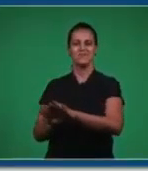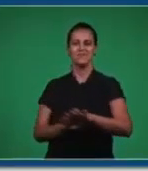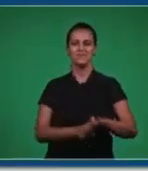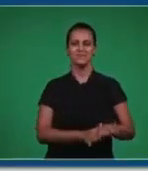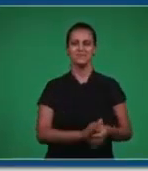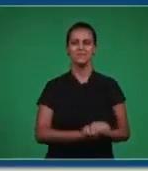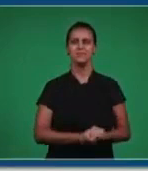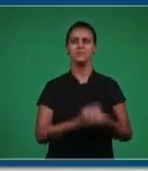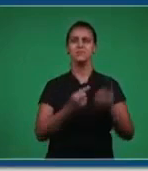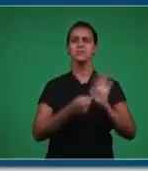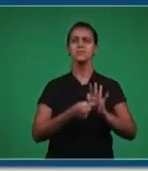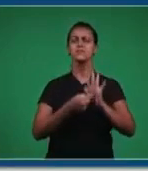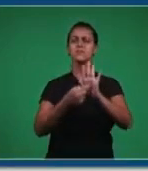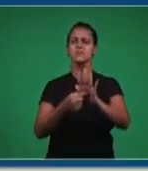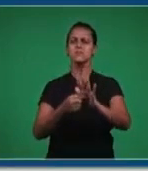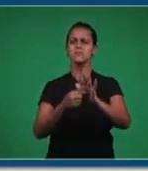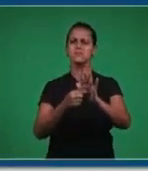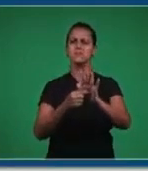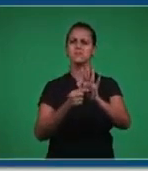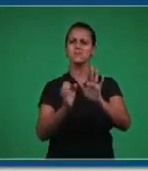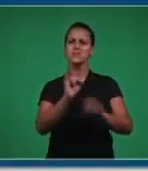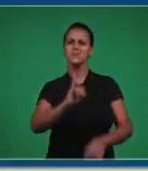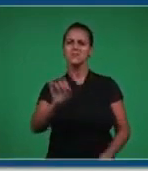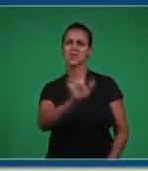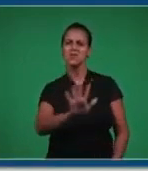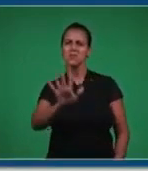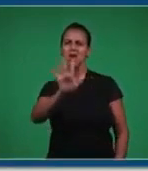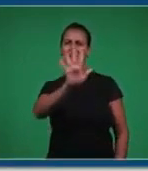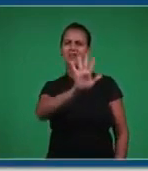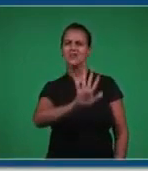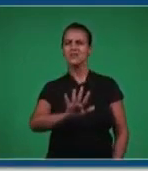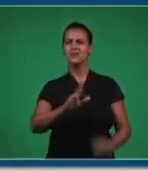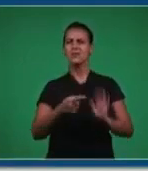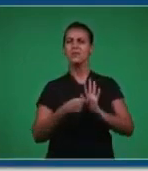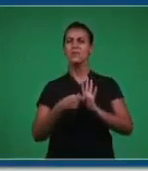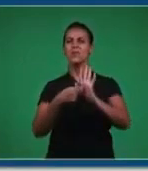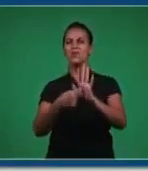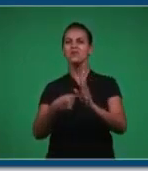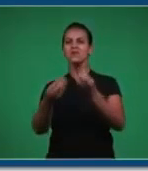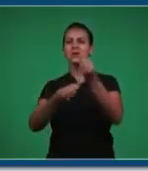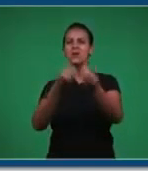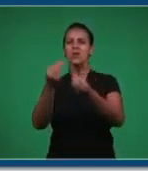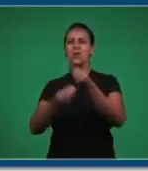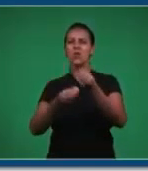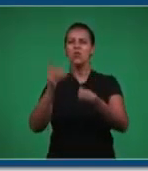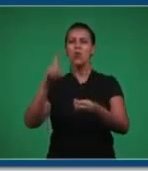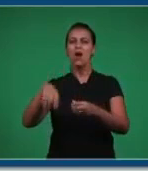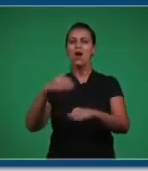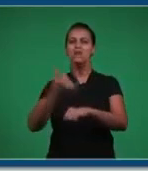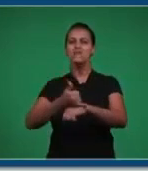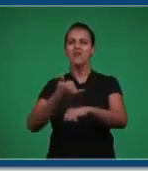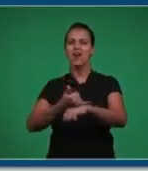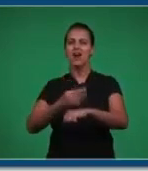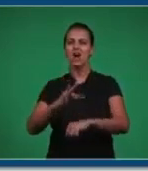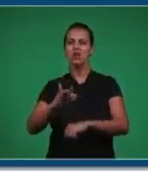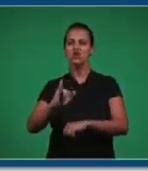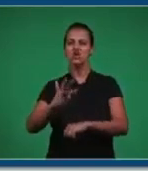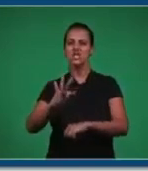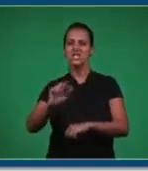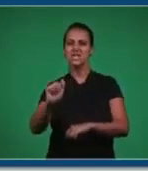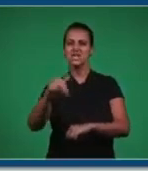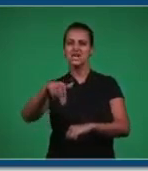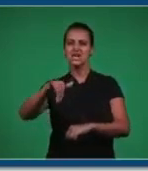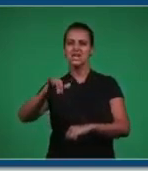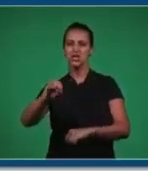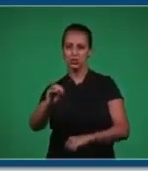to one another. If you see this plant image, shows the surface of the titanium that was treated so that